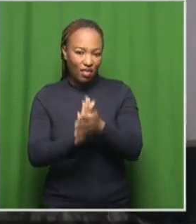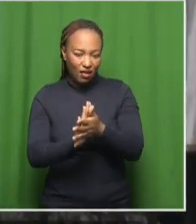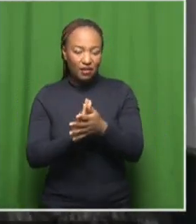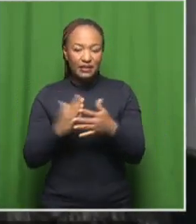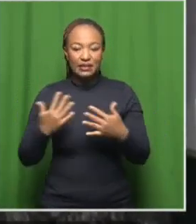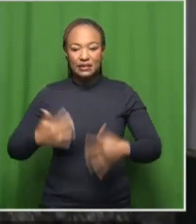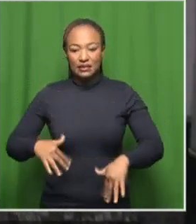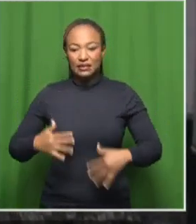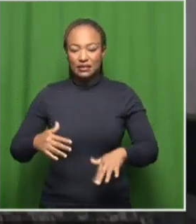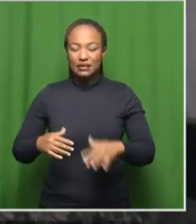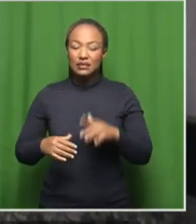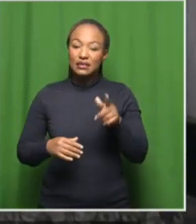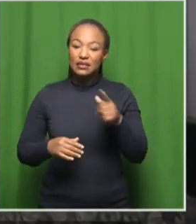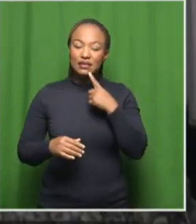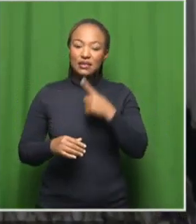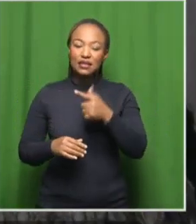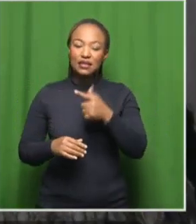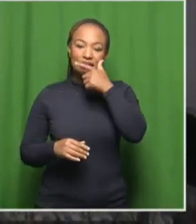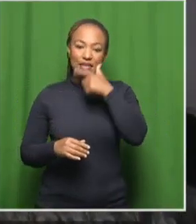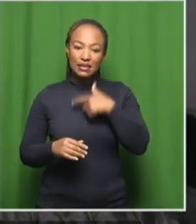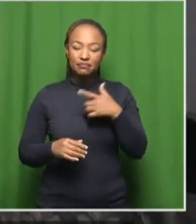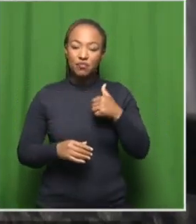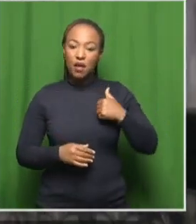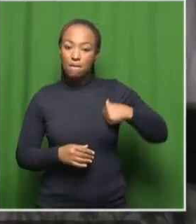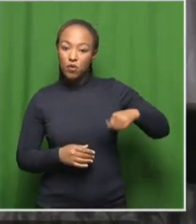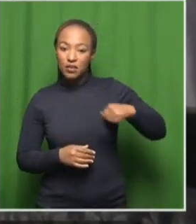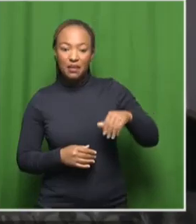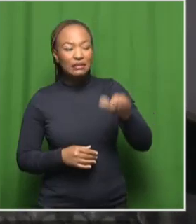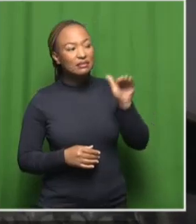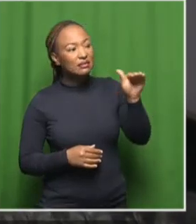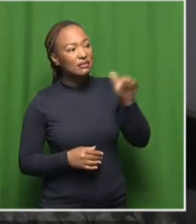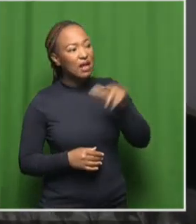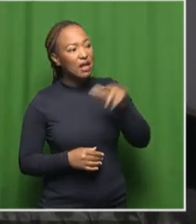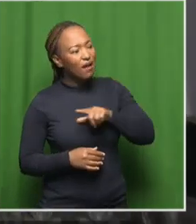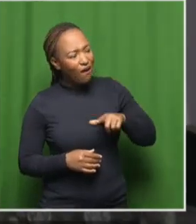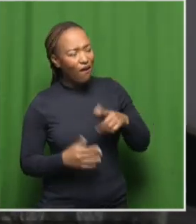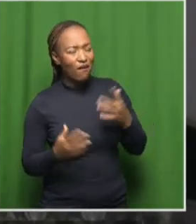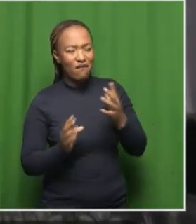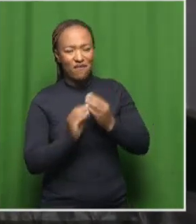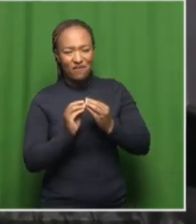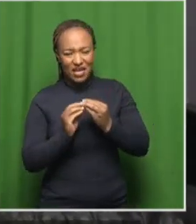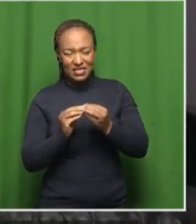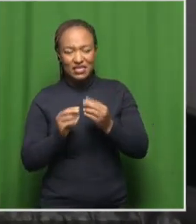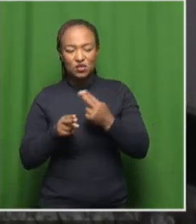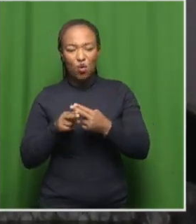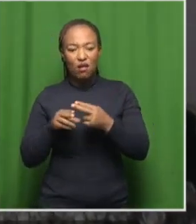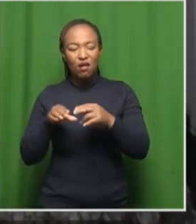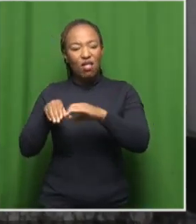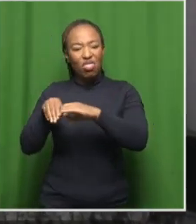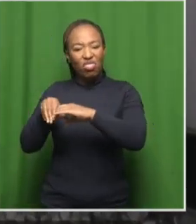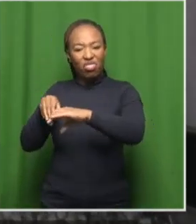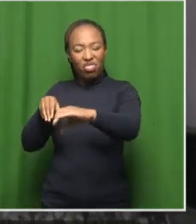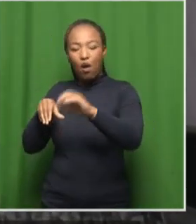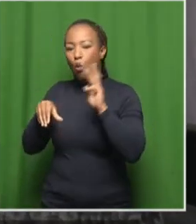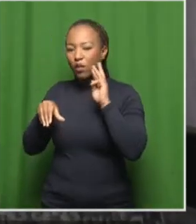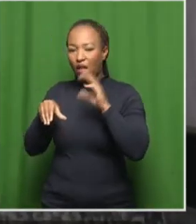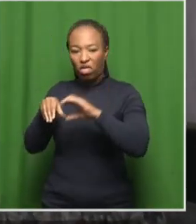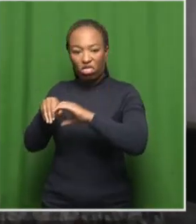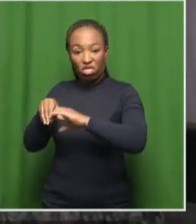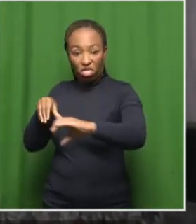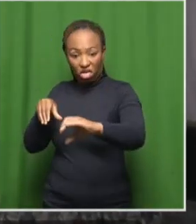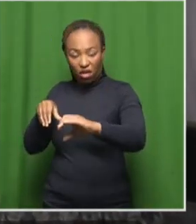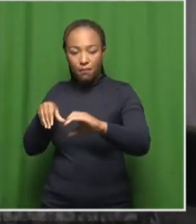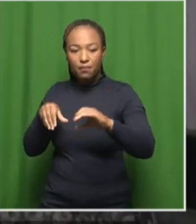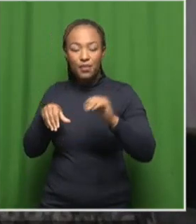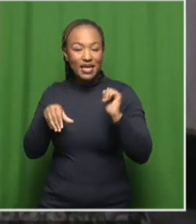very sad, saying that they've reached out to municipality for a long time to fix the drainage systems here, but nothing has been done. And even yesterday when they reached out